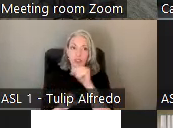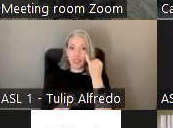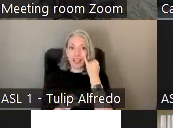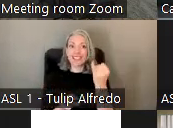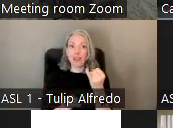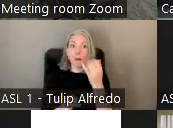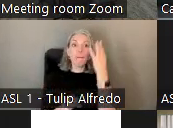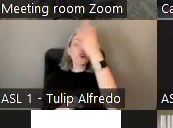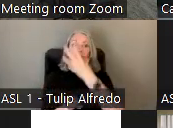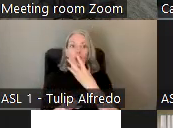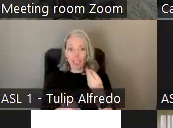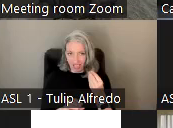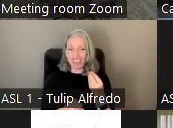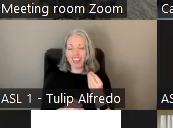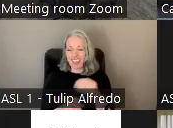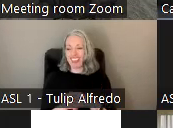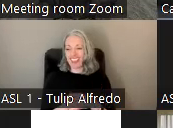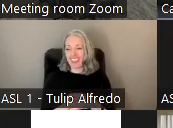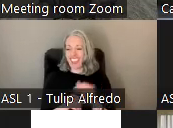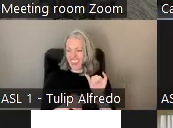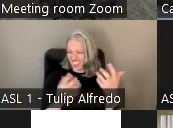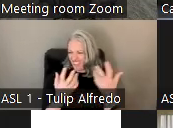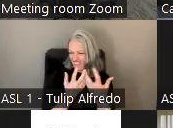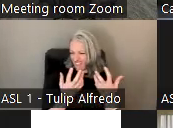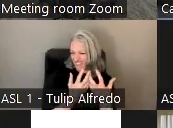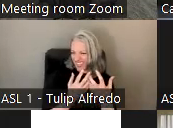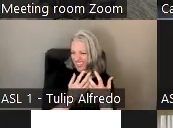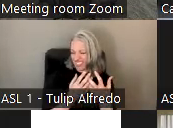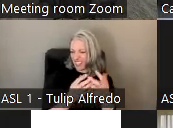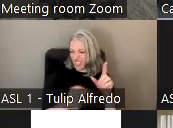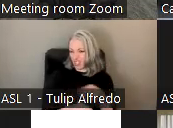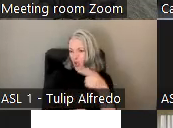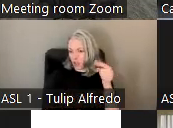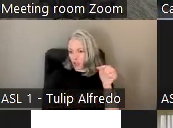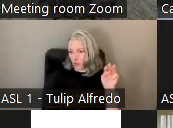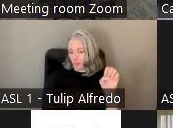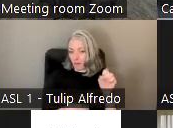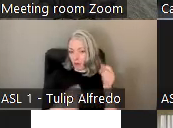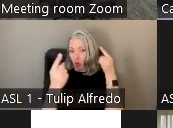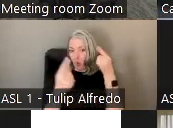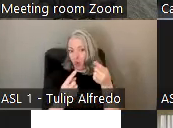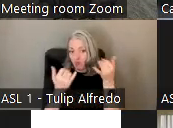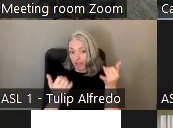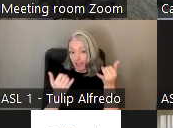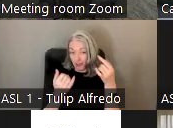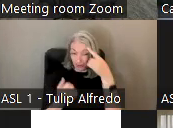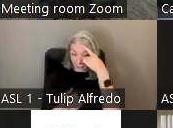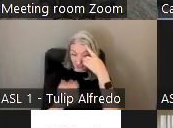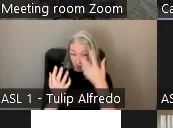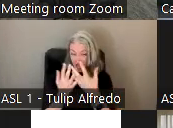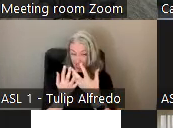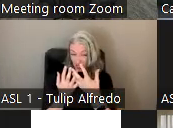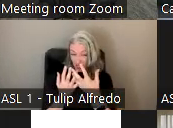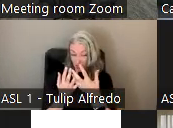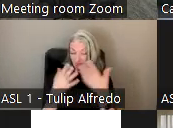beautiful. Does that fit within this long-term, this one that we're talking about right now, Celine, you think?